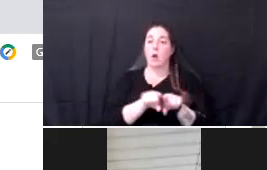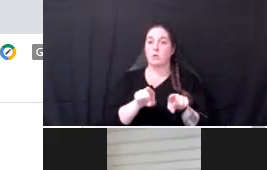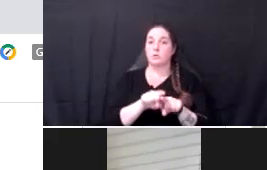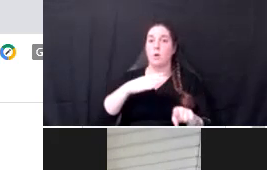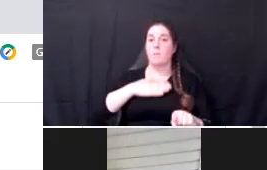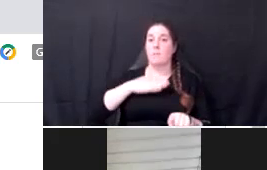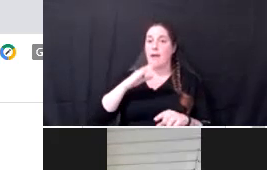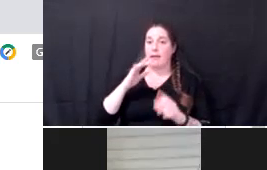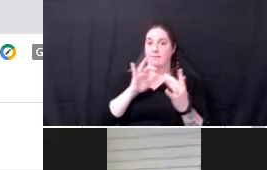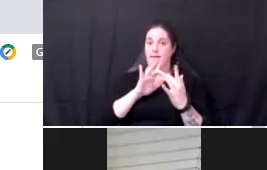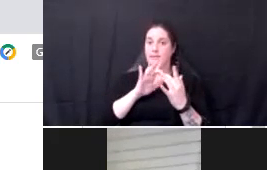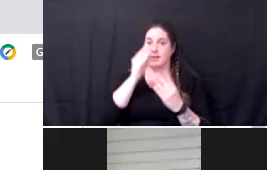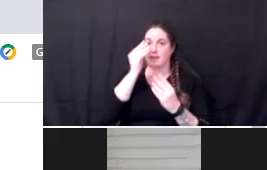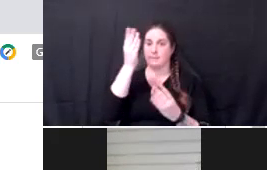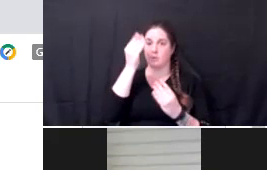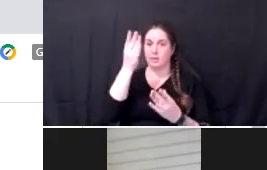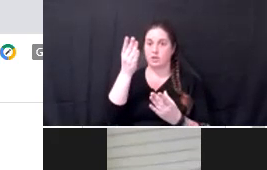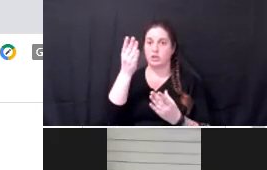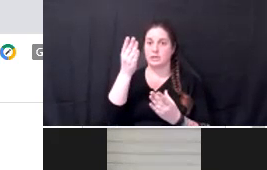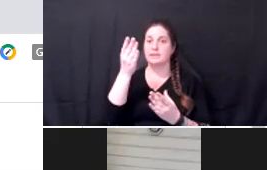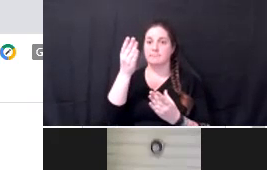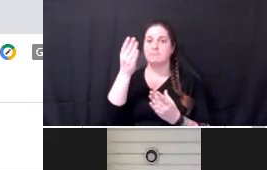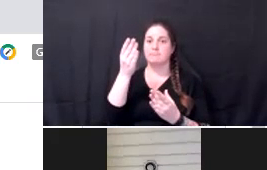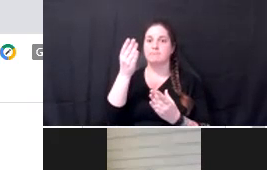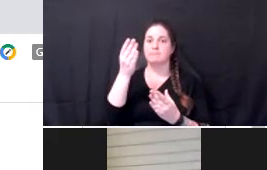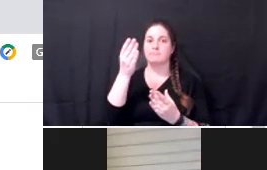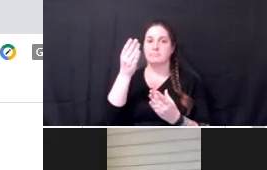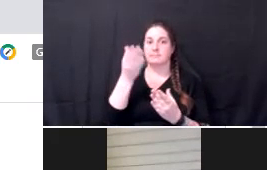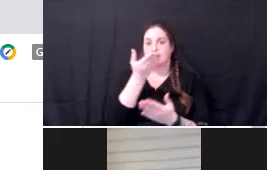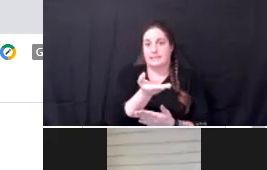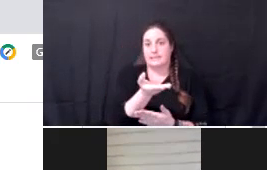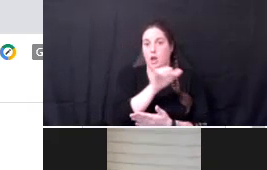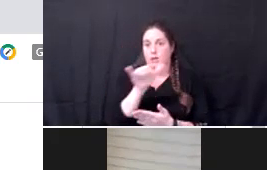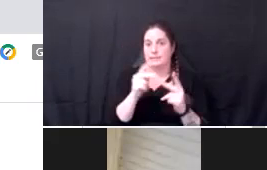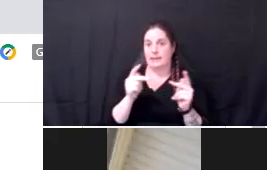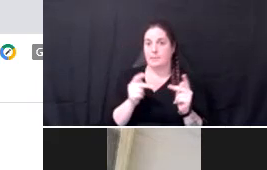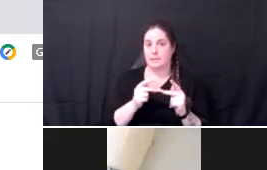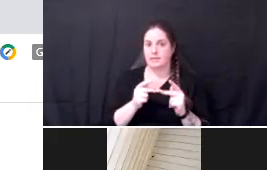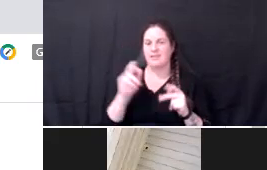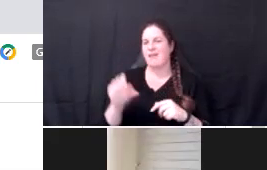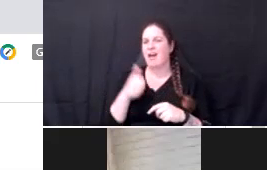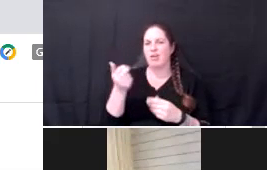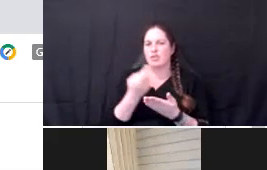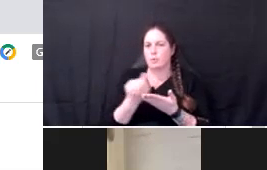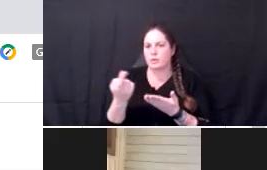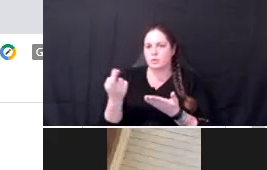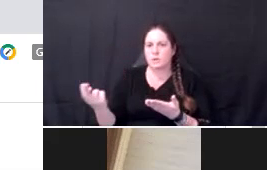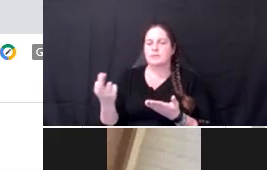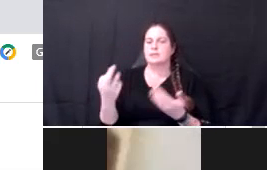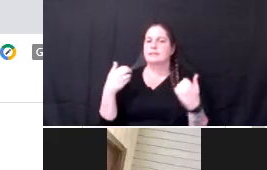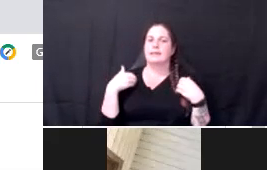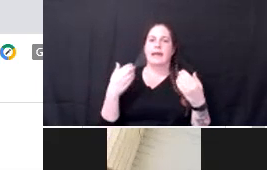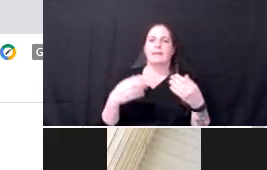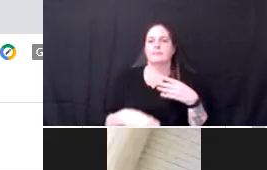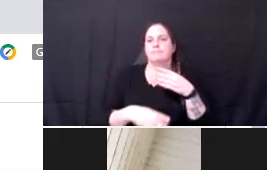information in the event you're looking for it. These extra resources are some additional